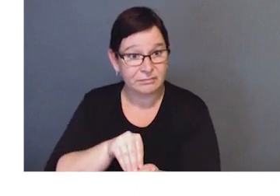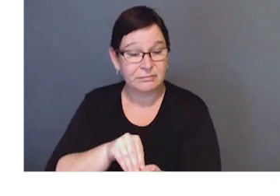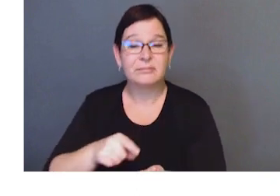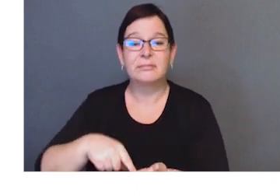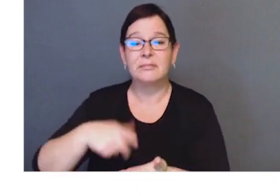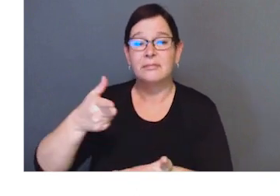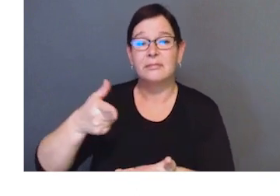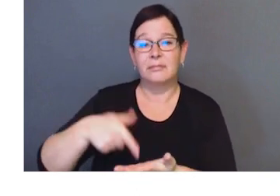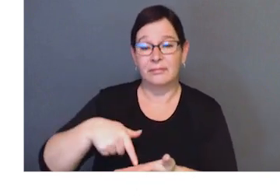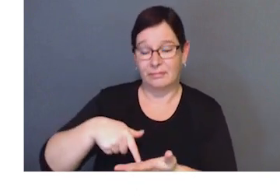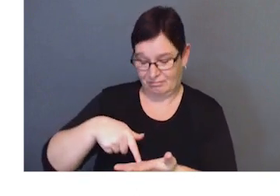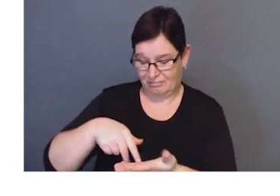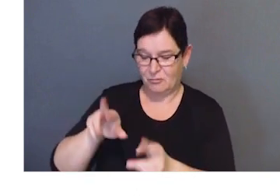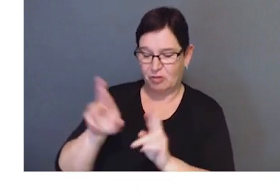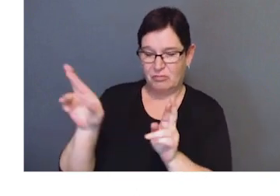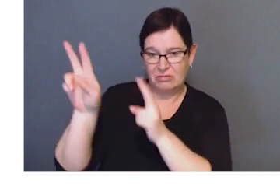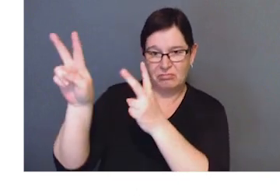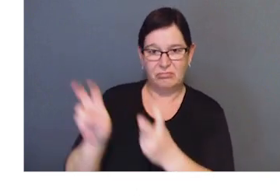When completing the